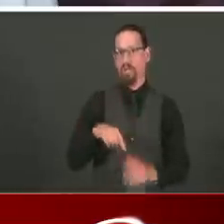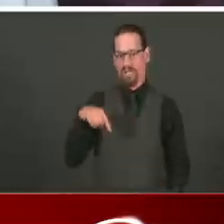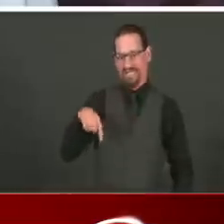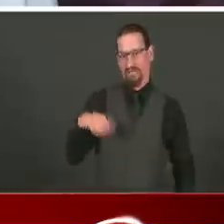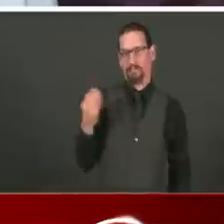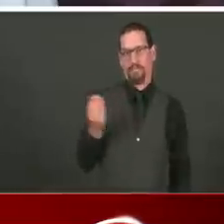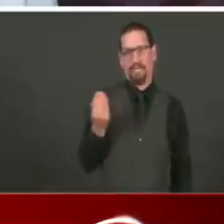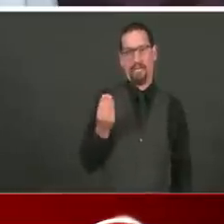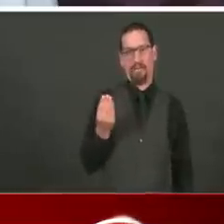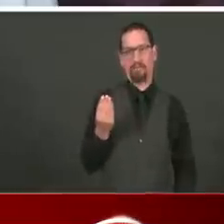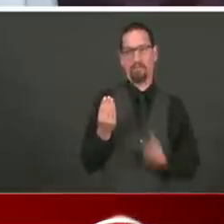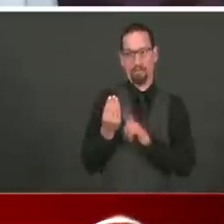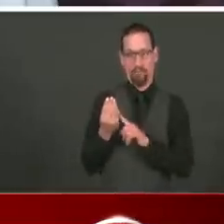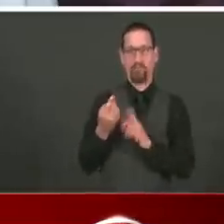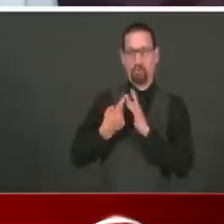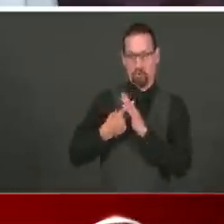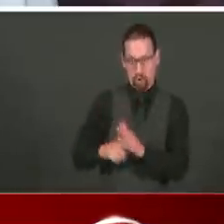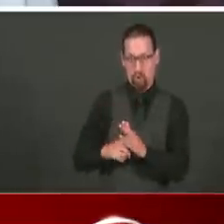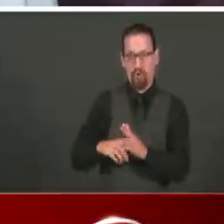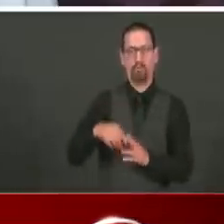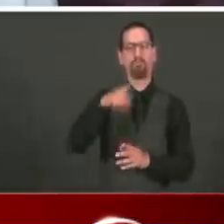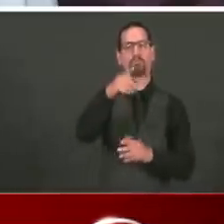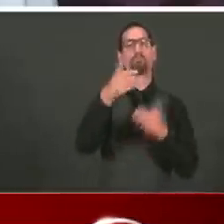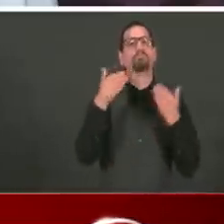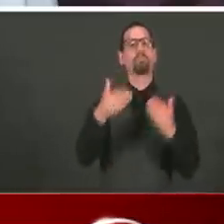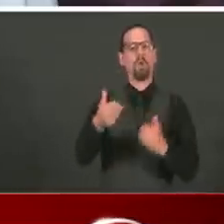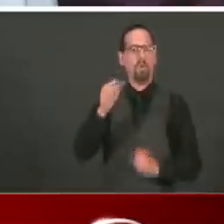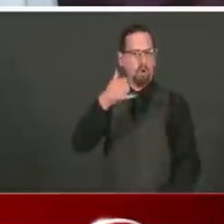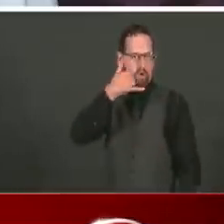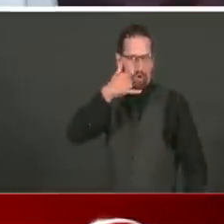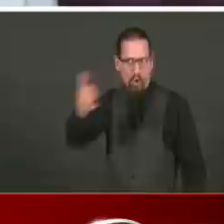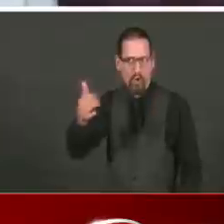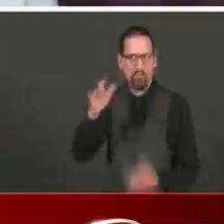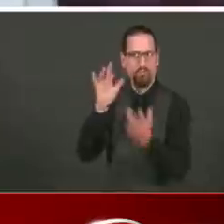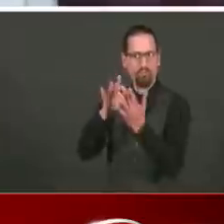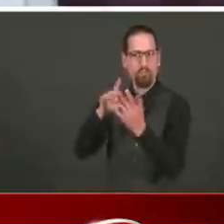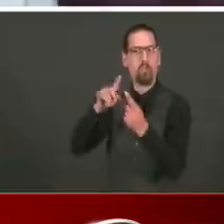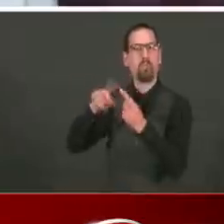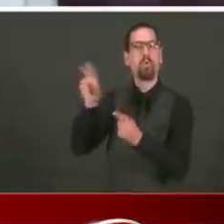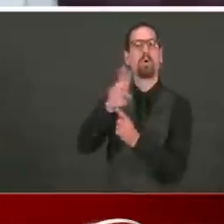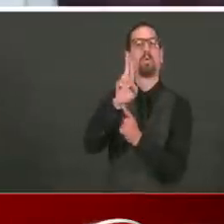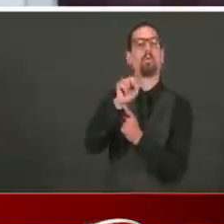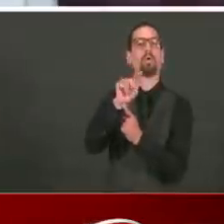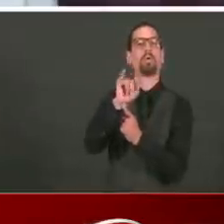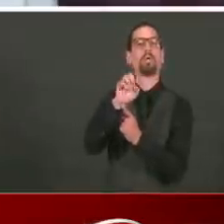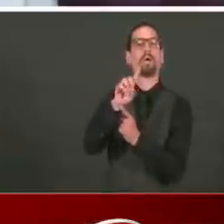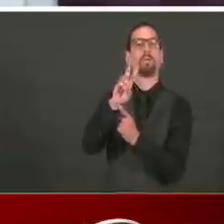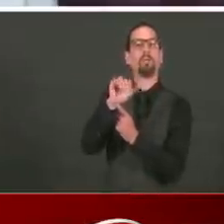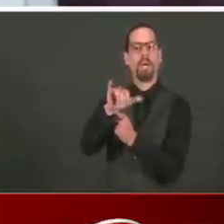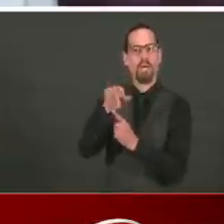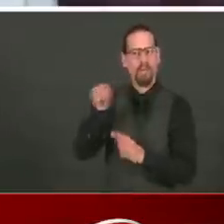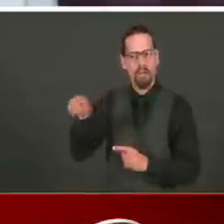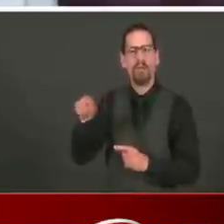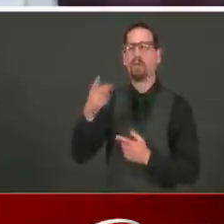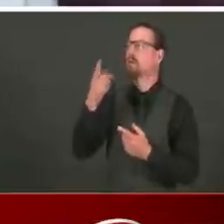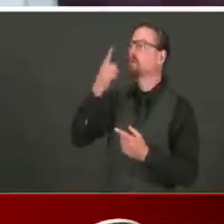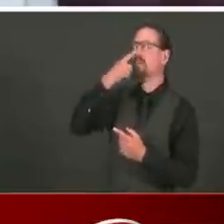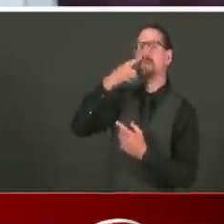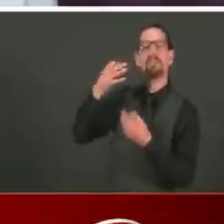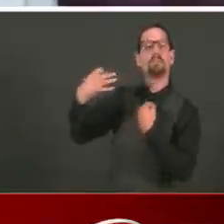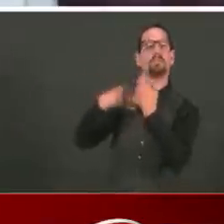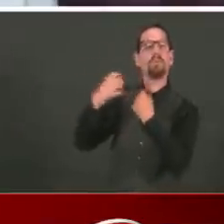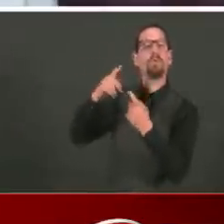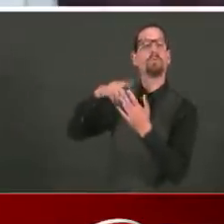you can contact the United Way and ask about the Safe Harbor program and go ahead and apply for an